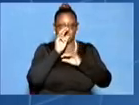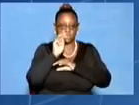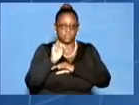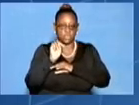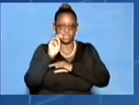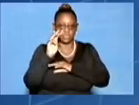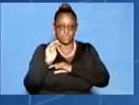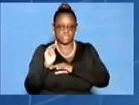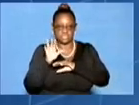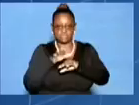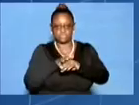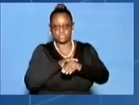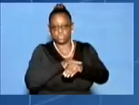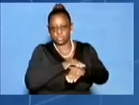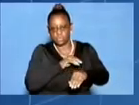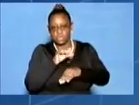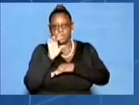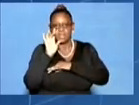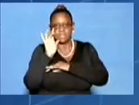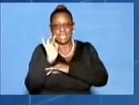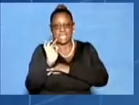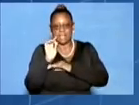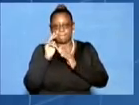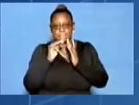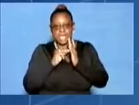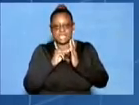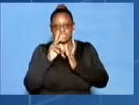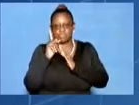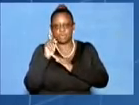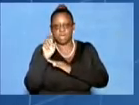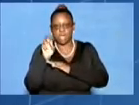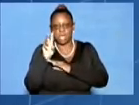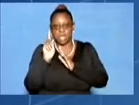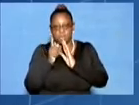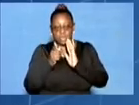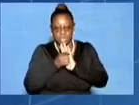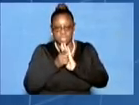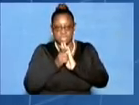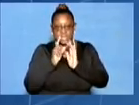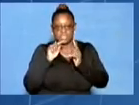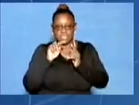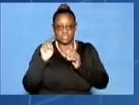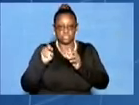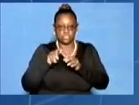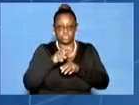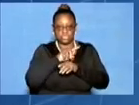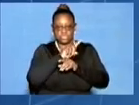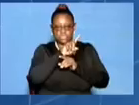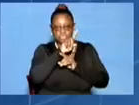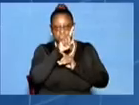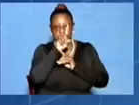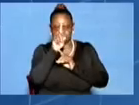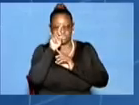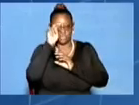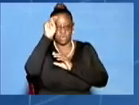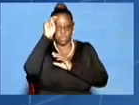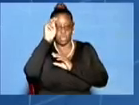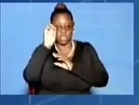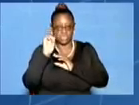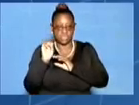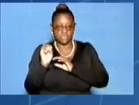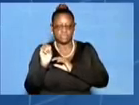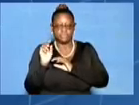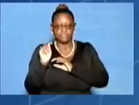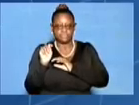slowed down to about 8 miles per hour. So anytime soon, it could start to make that turn towards the north, with some intensification taking place